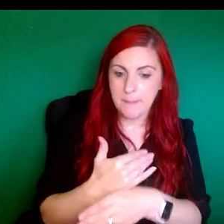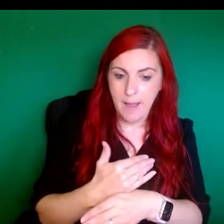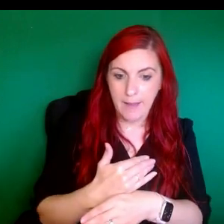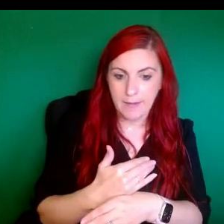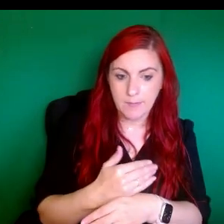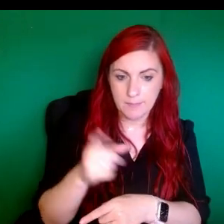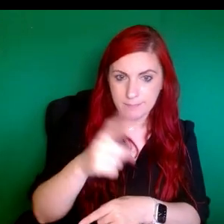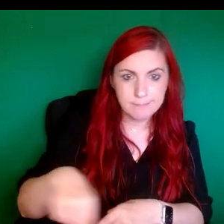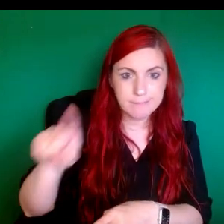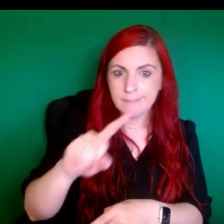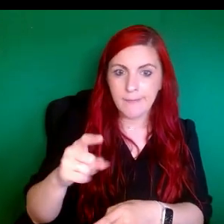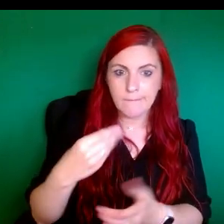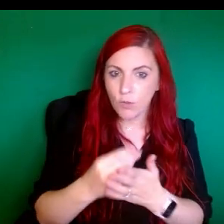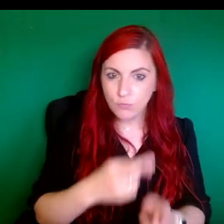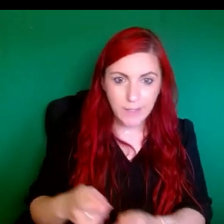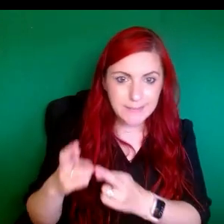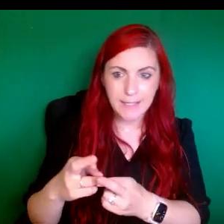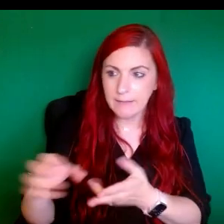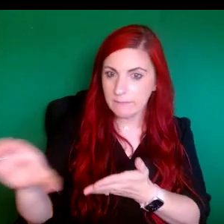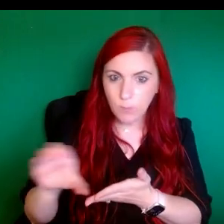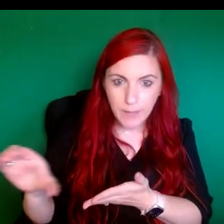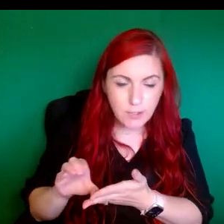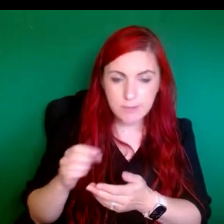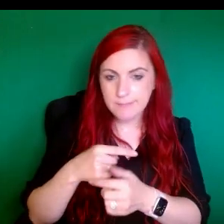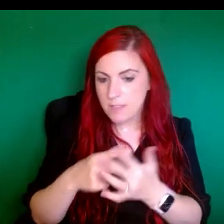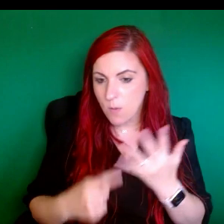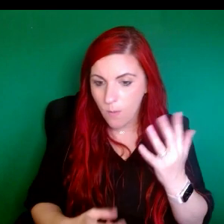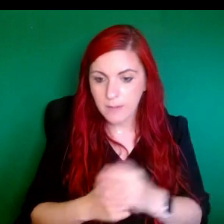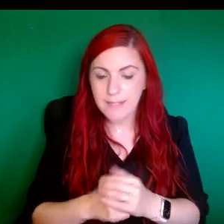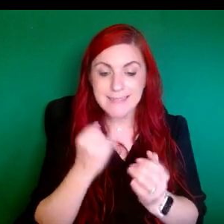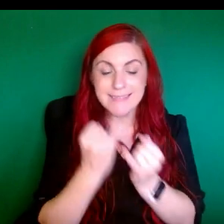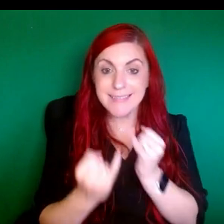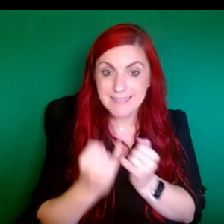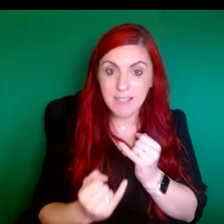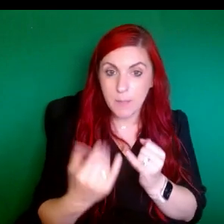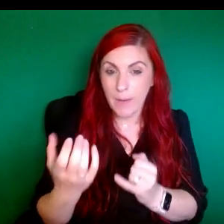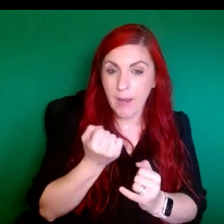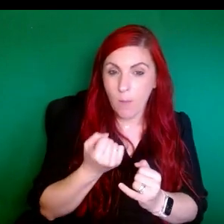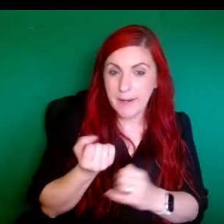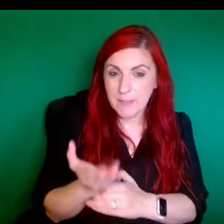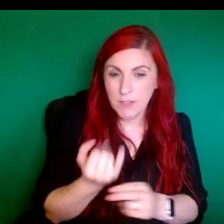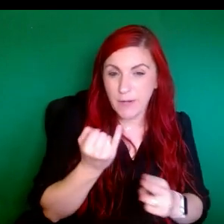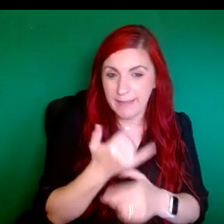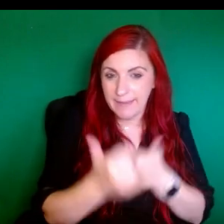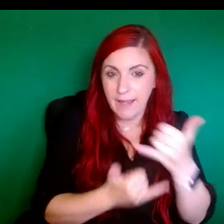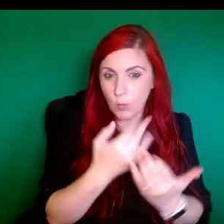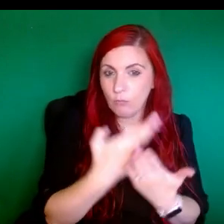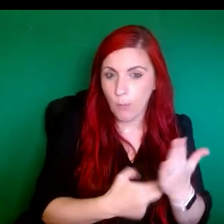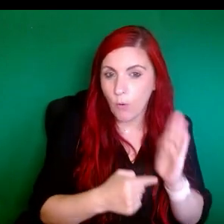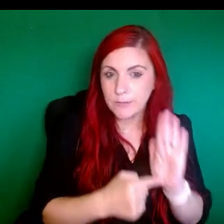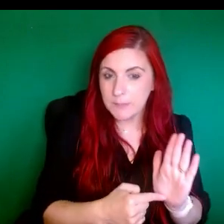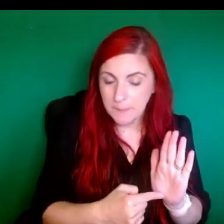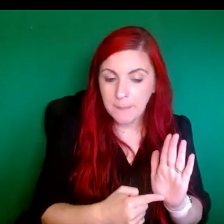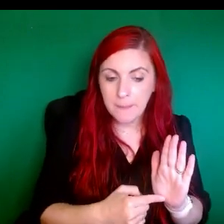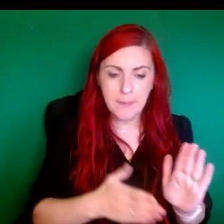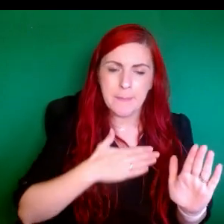income. Details of our income and expenditure are set out in the annual report. We would like to express our appreciation to the statutory